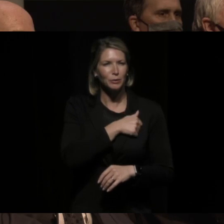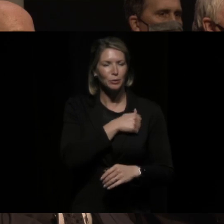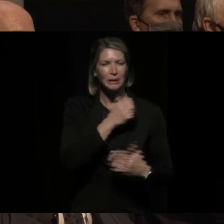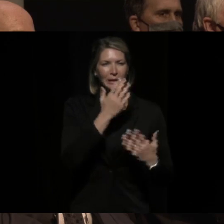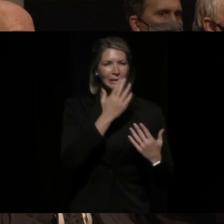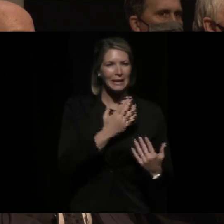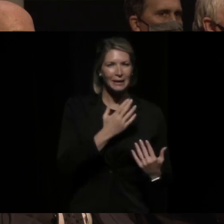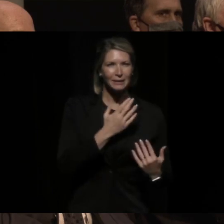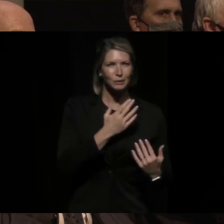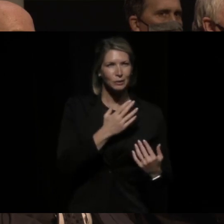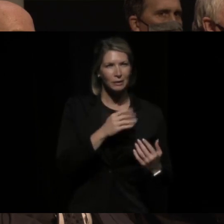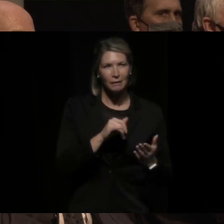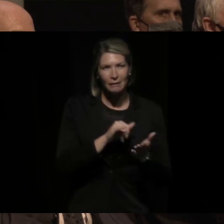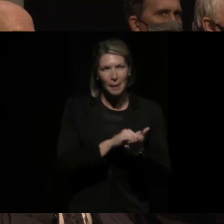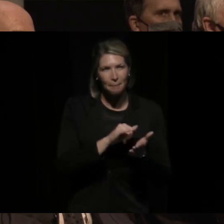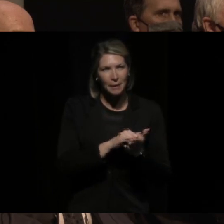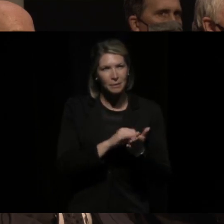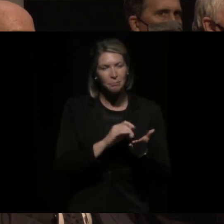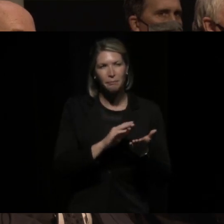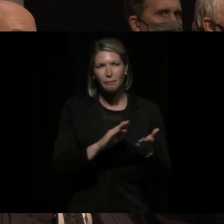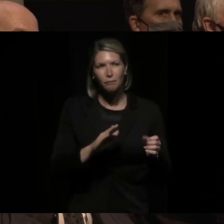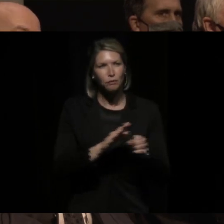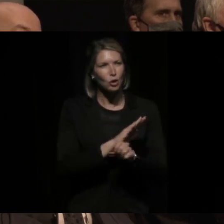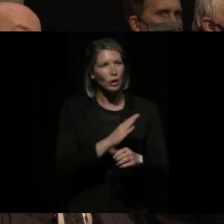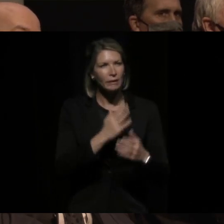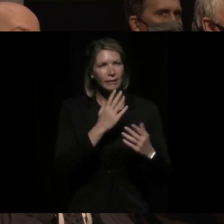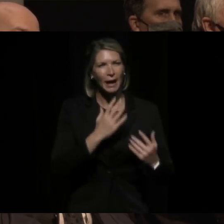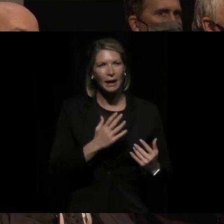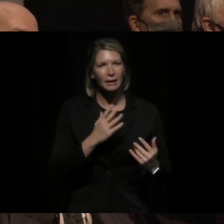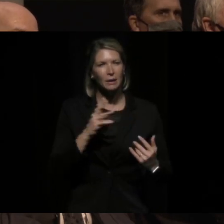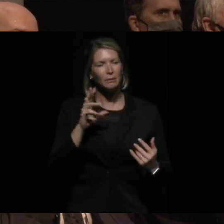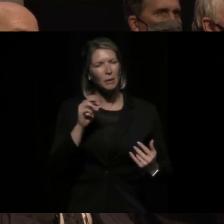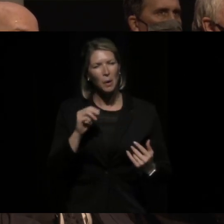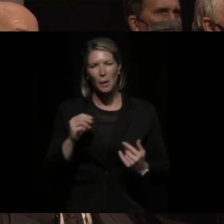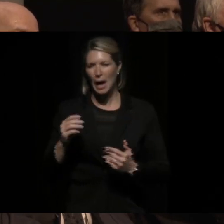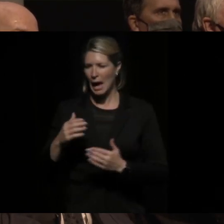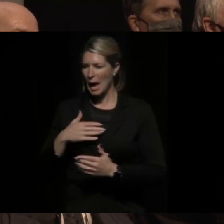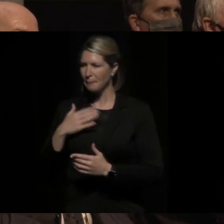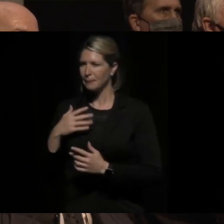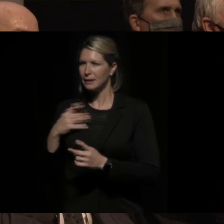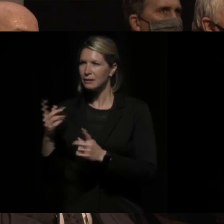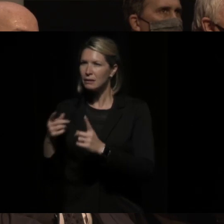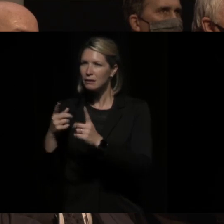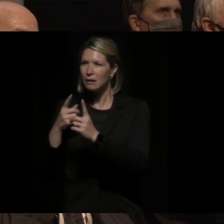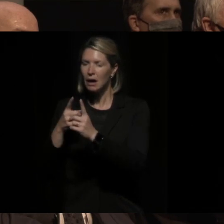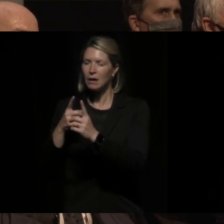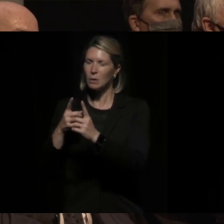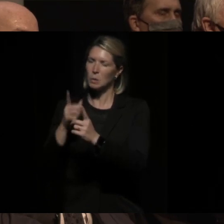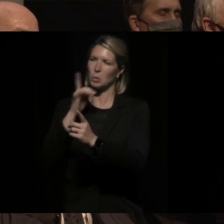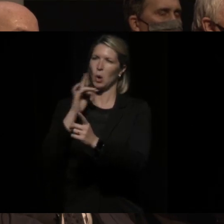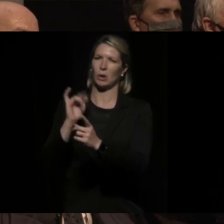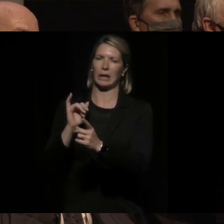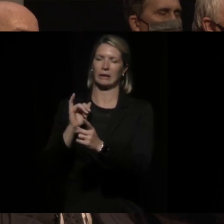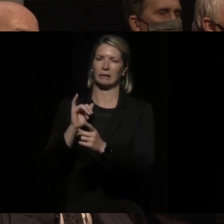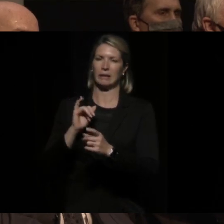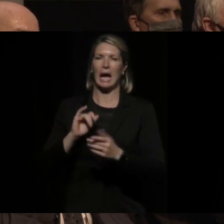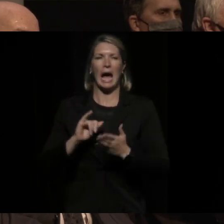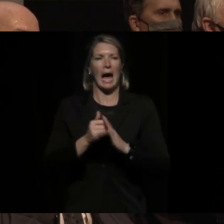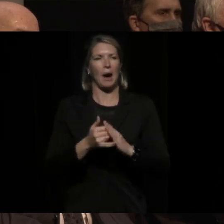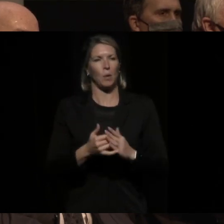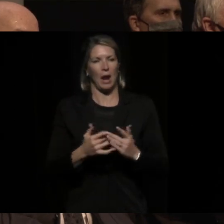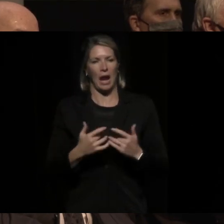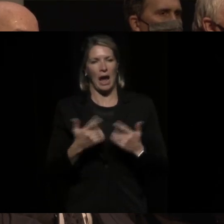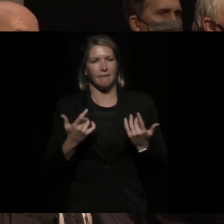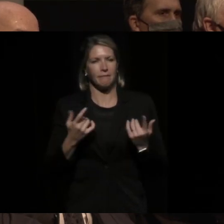Its pursuit is not possible because happiness, like leadership, is a byproduct of being. Now, we